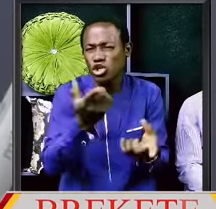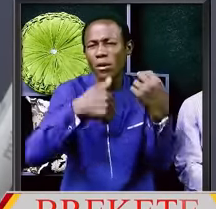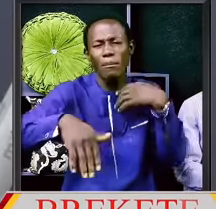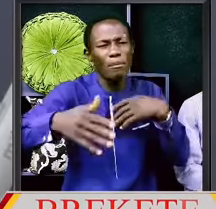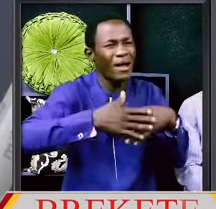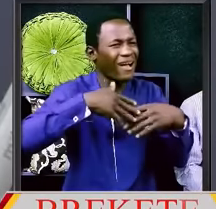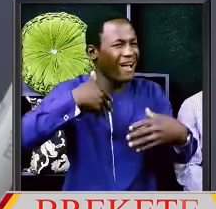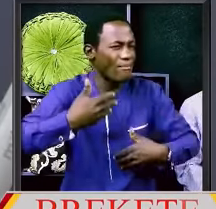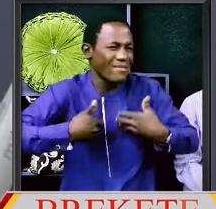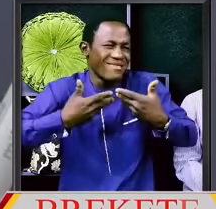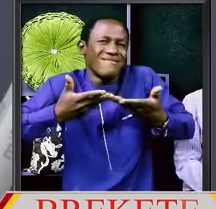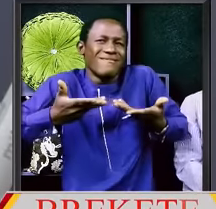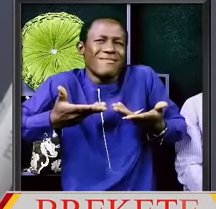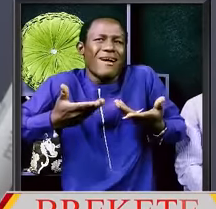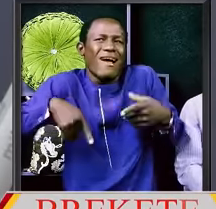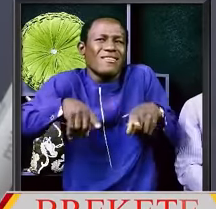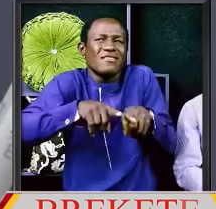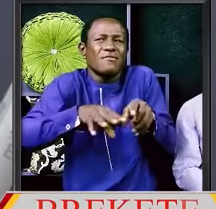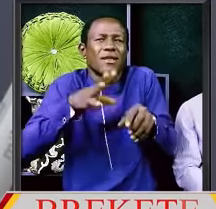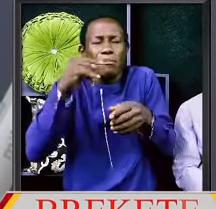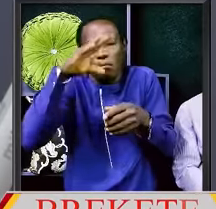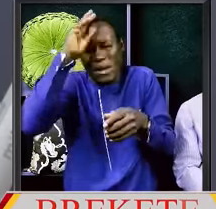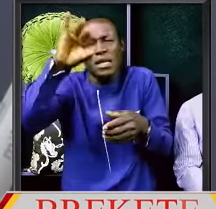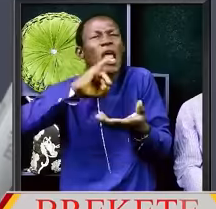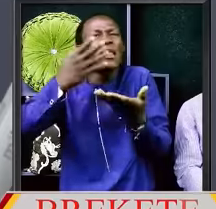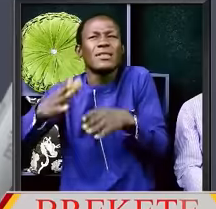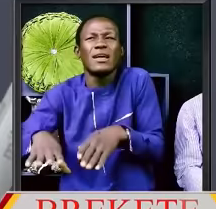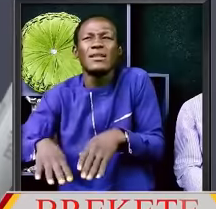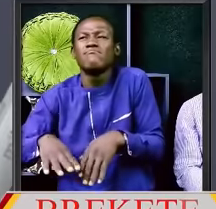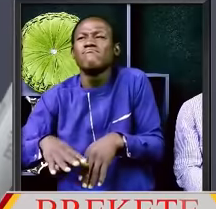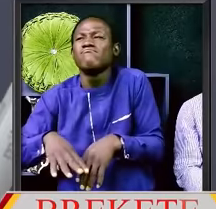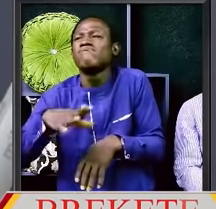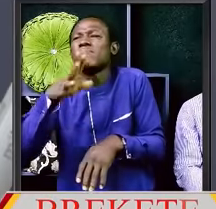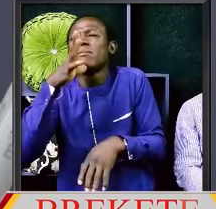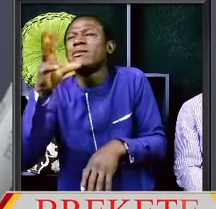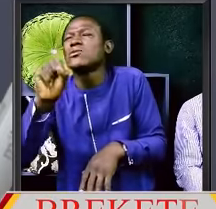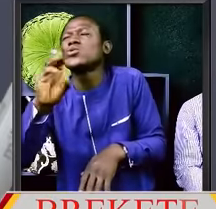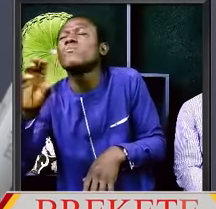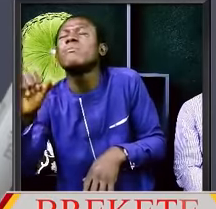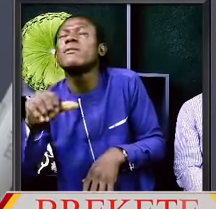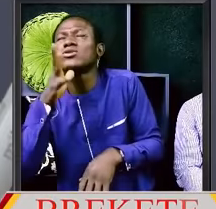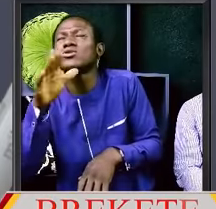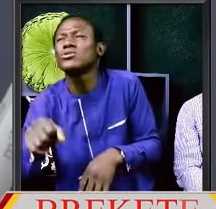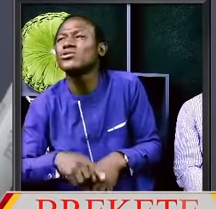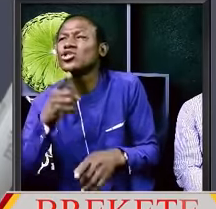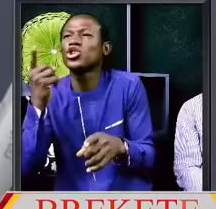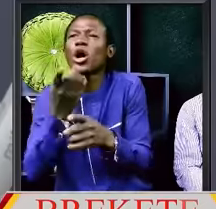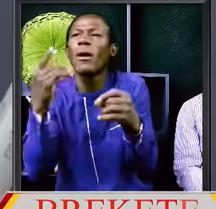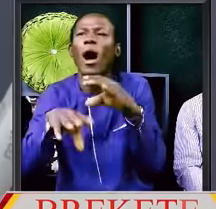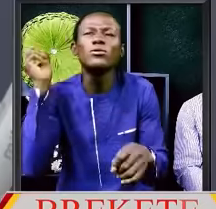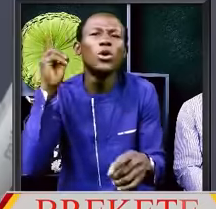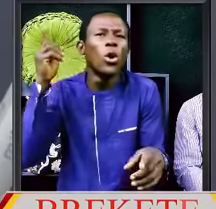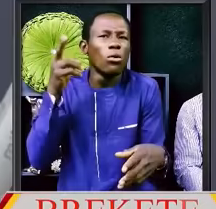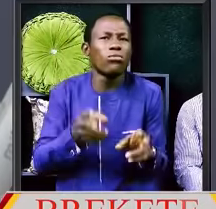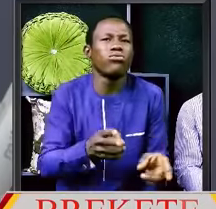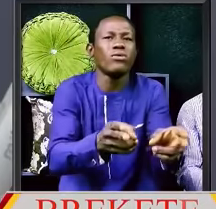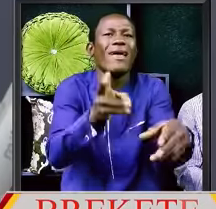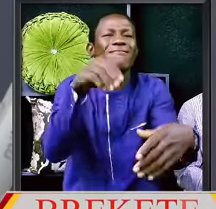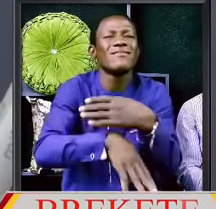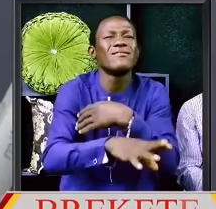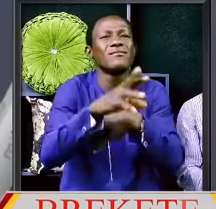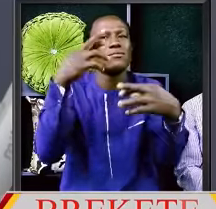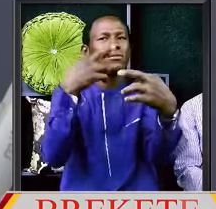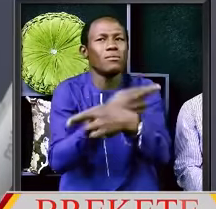Mama Soso, she there inside. You know, even wait for her to come outside. He won't rush, enter the room, now they